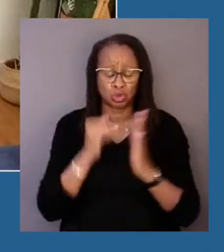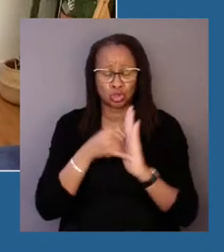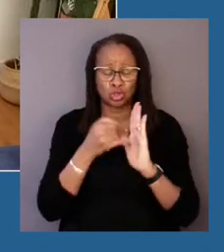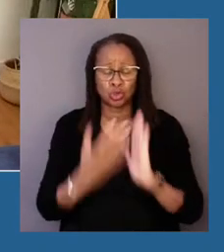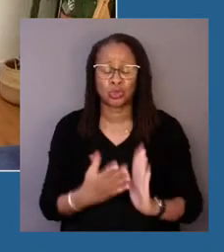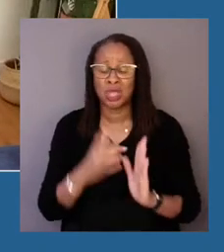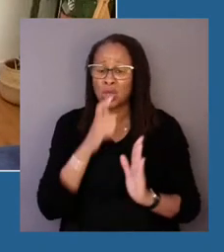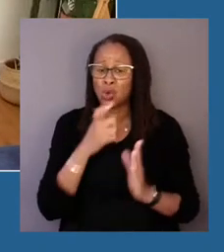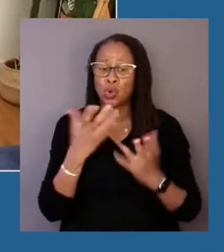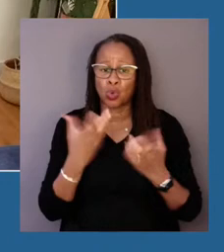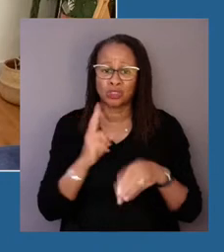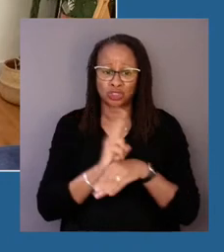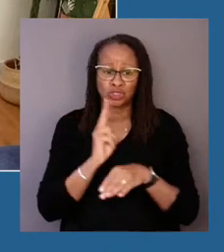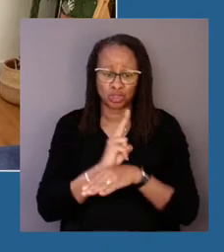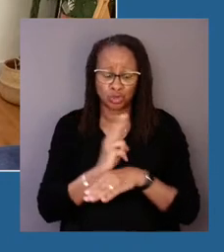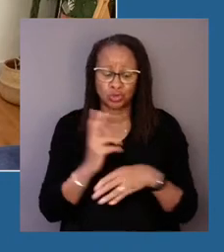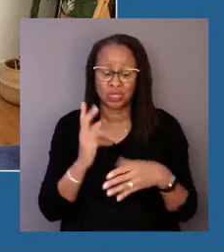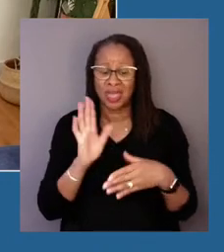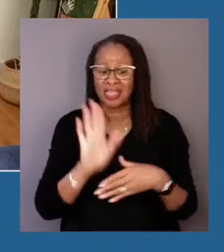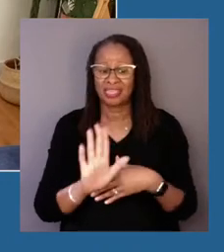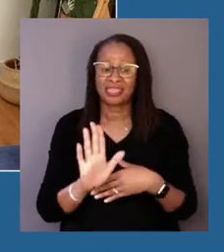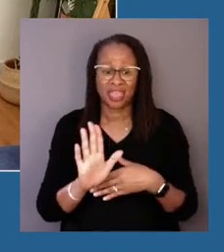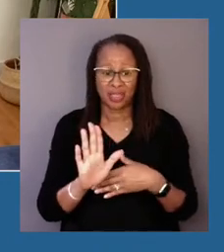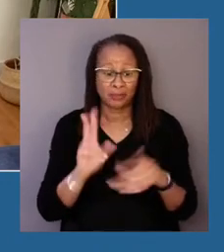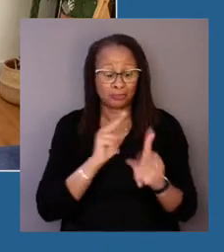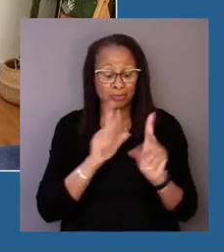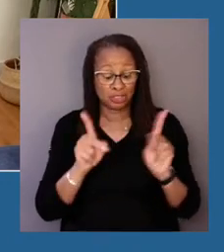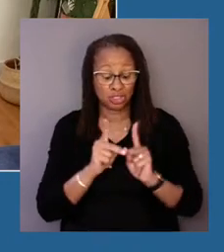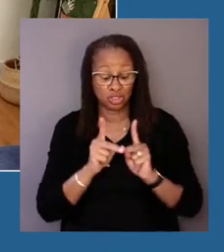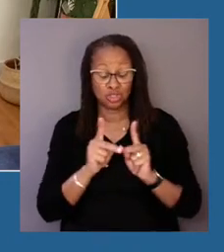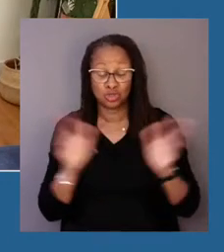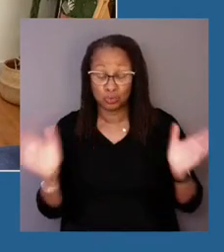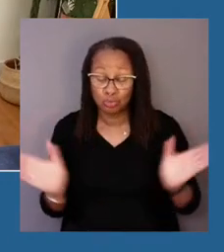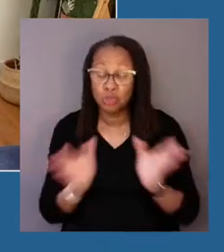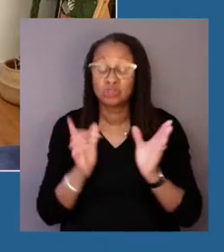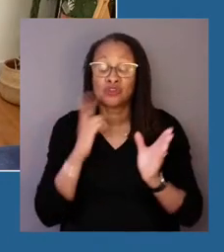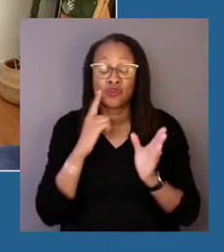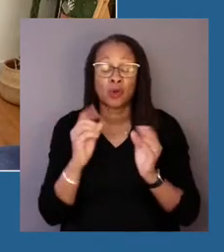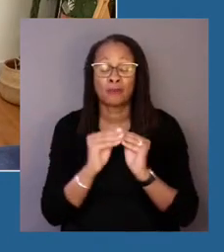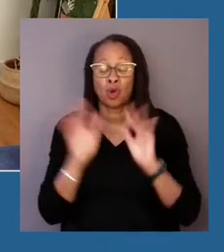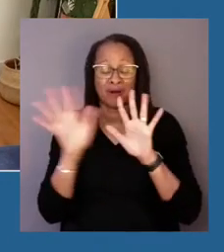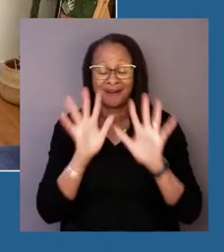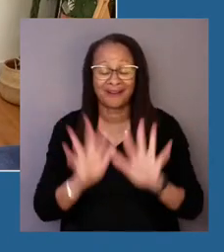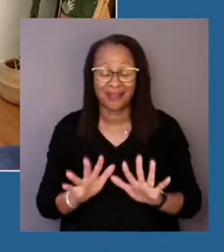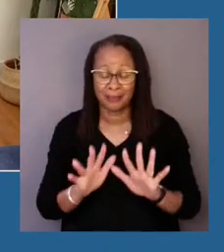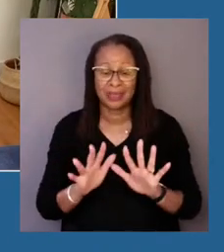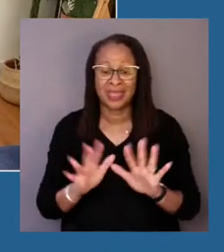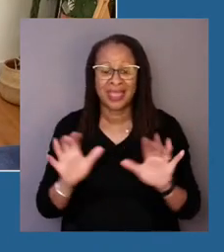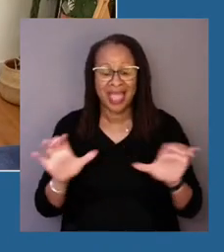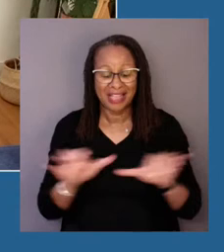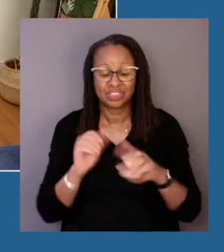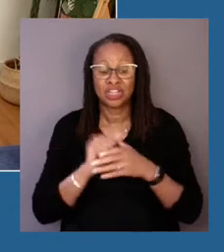to push for more climate action within their school communities, especially from an investigative perspective?